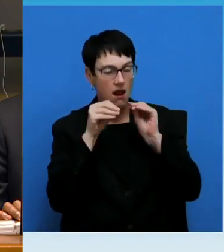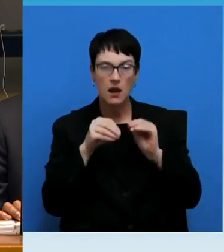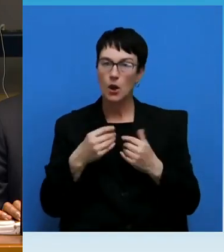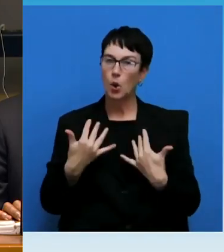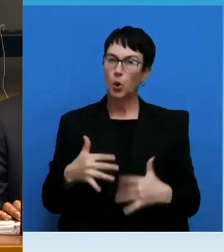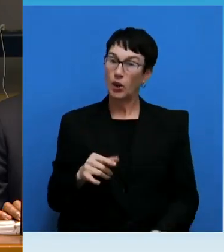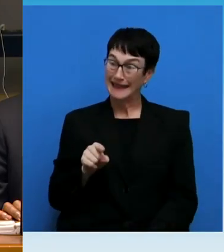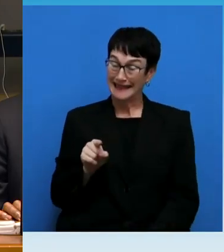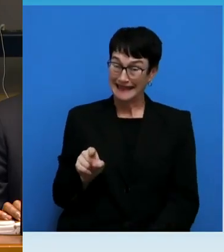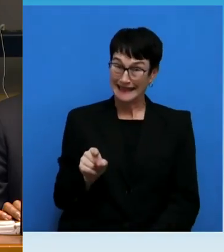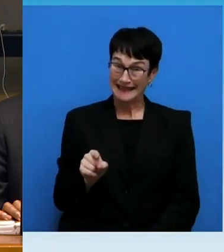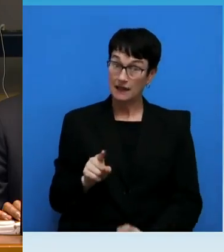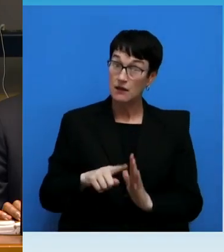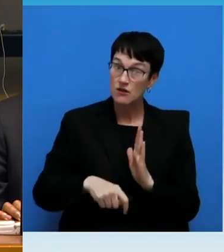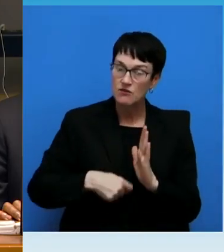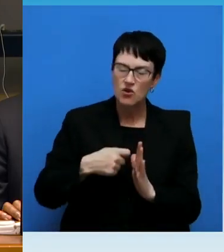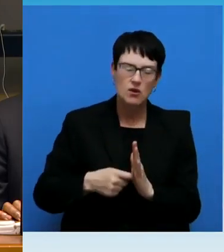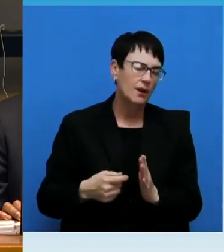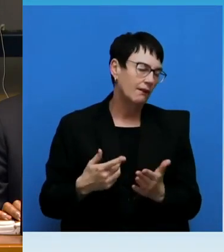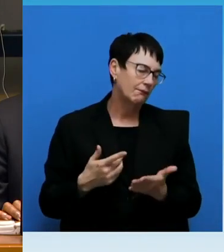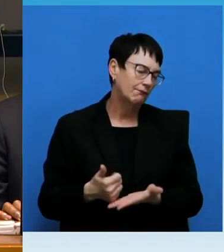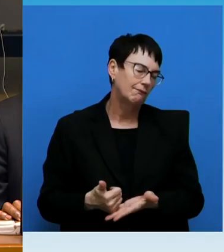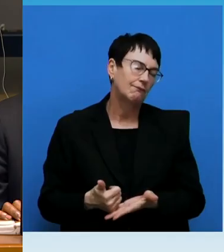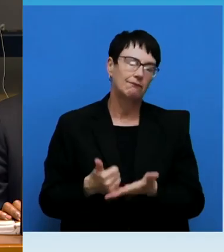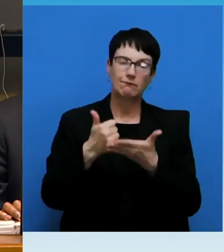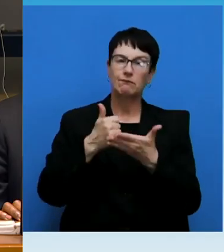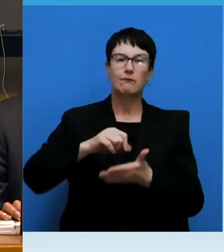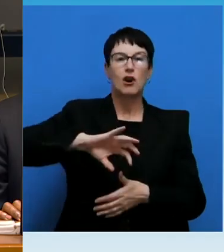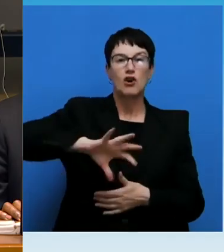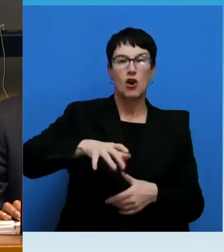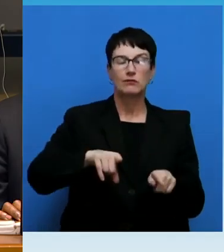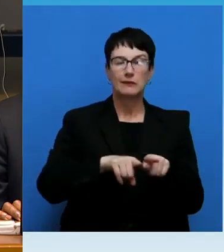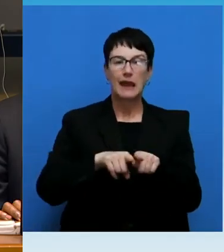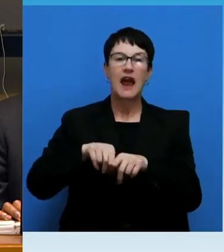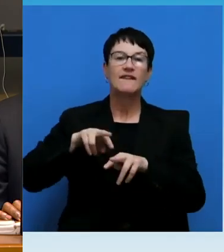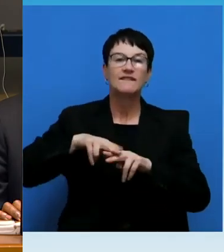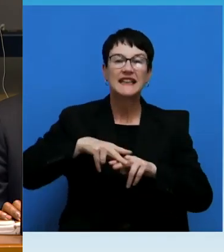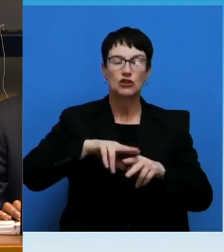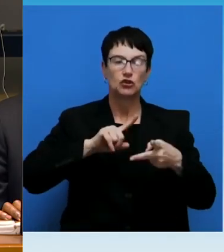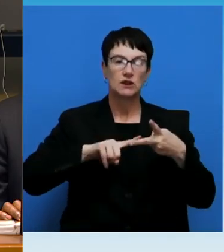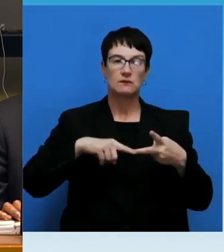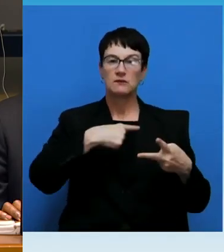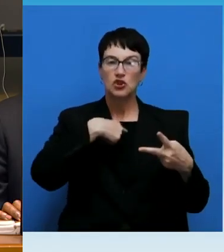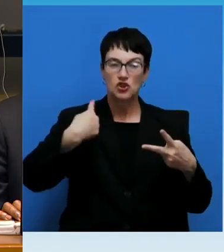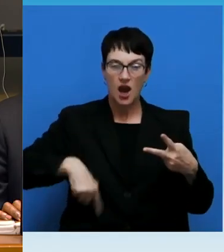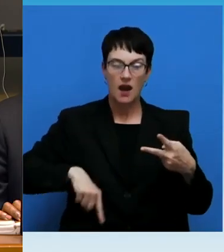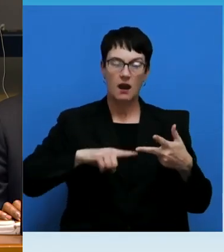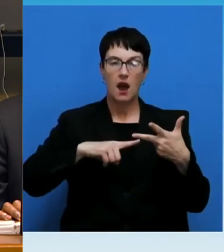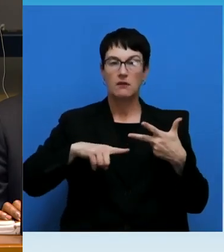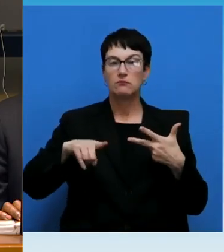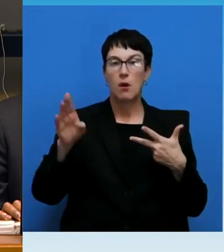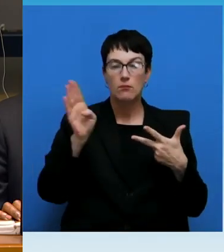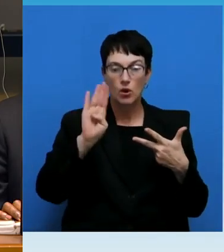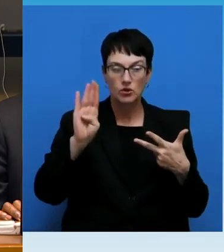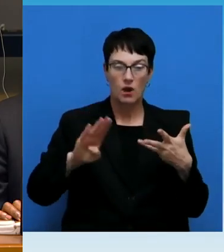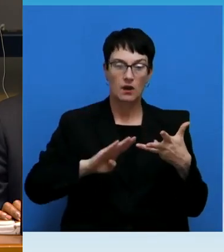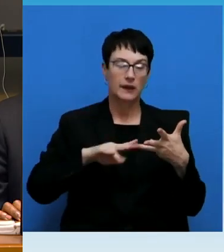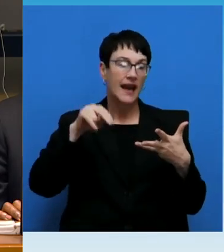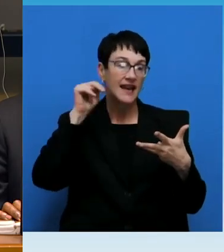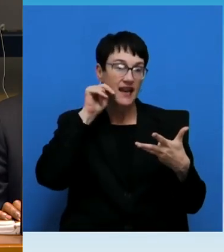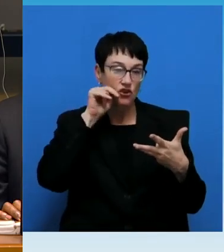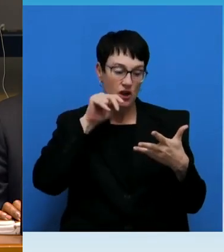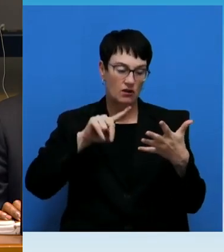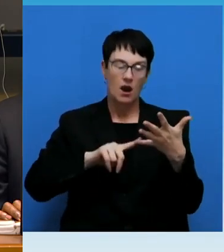change in countries such as Fiji, China, Botswana, Nigeria, Ecuador, and